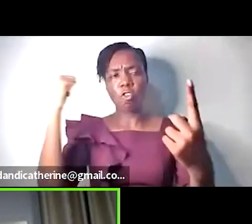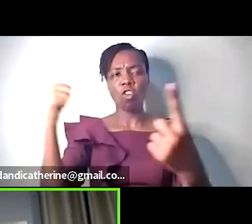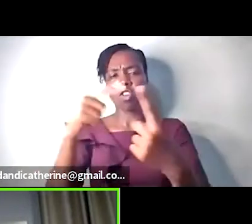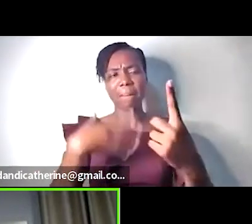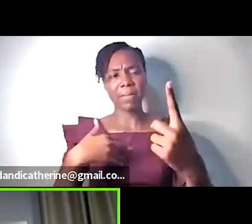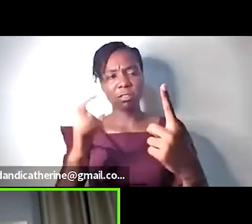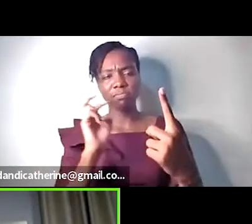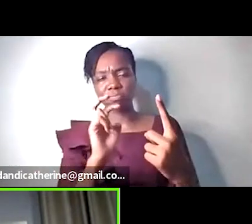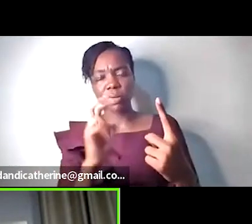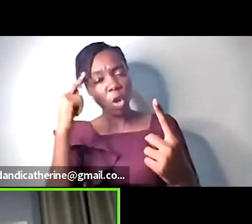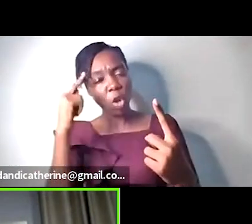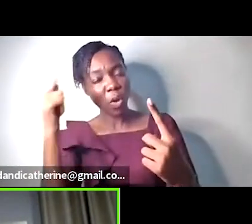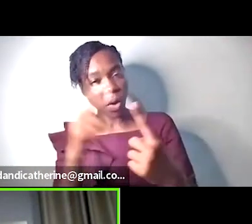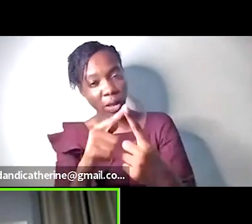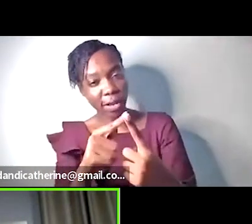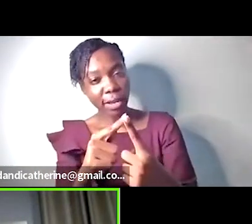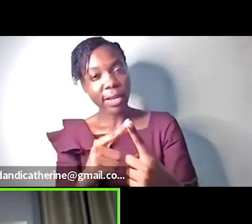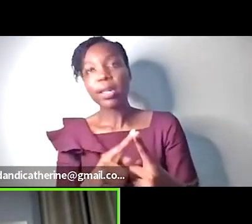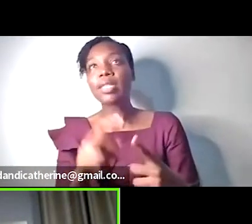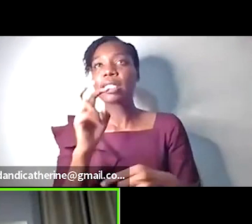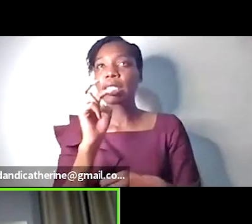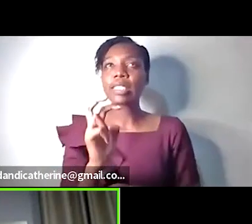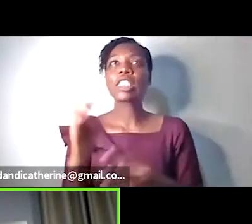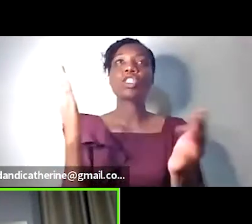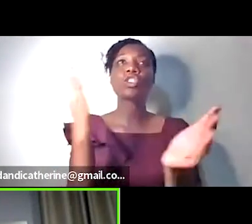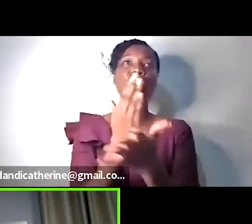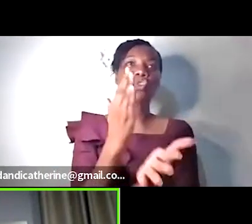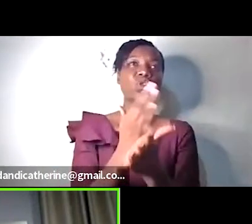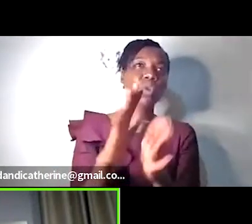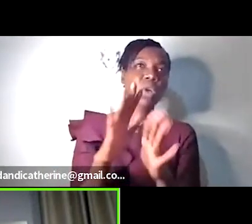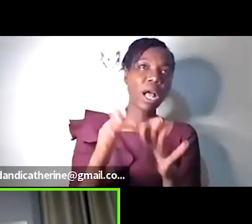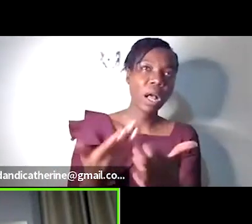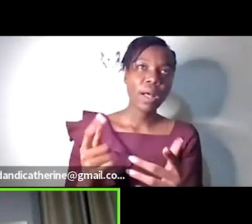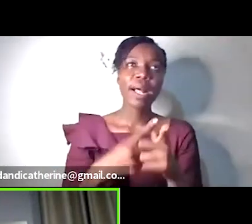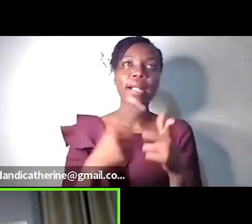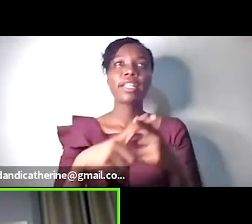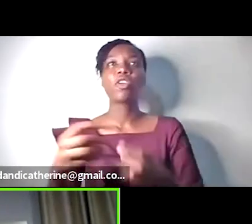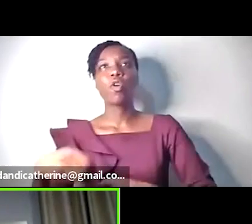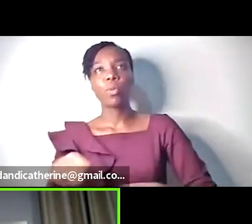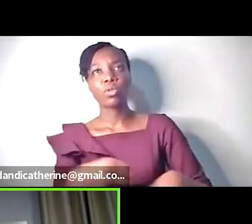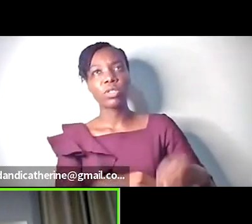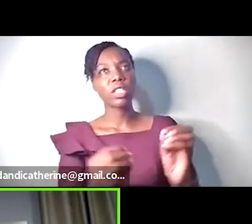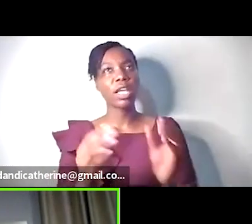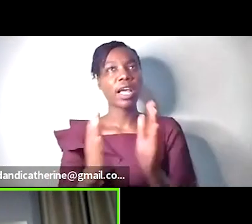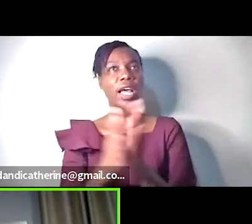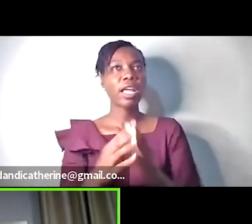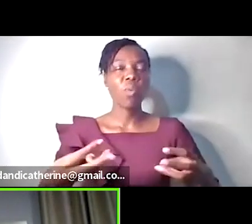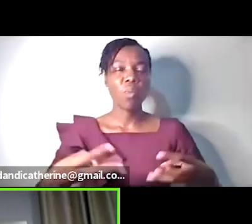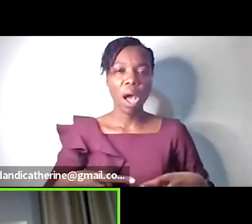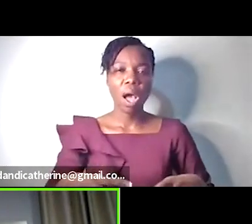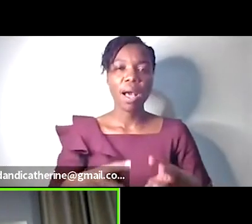goals, I look at the reality, I look at the opportunities, and I look at the way forward. I have ably done this